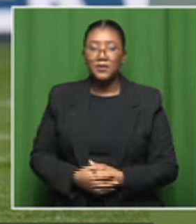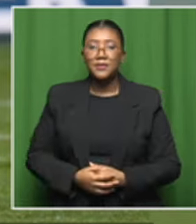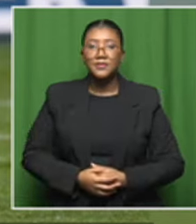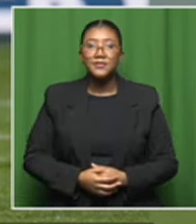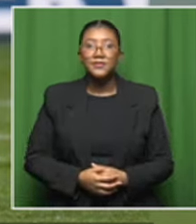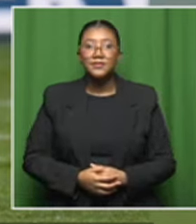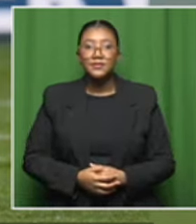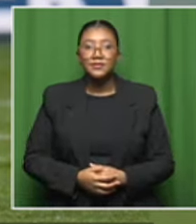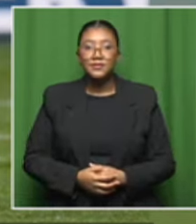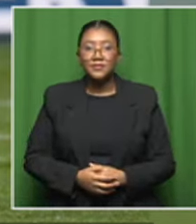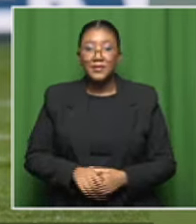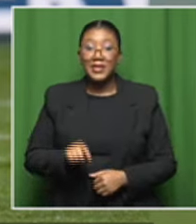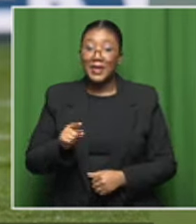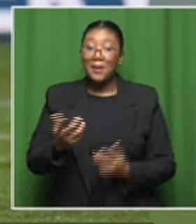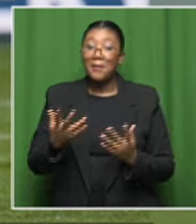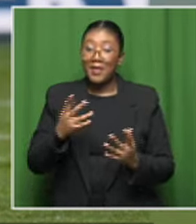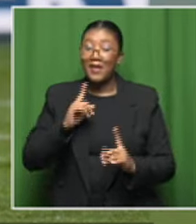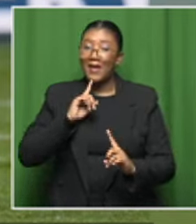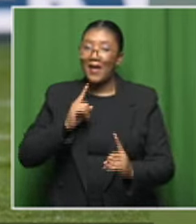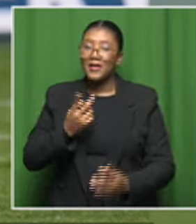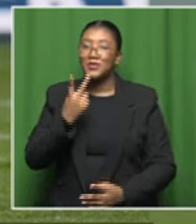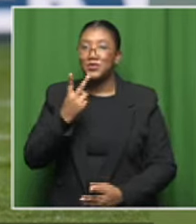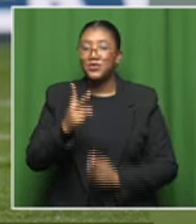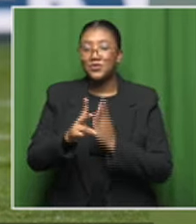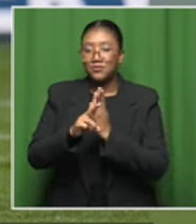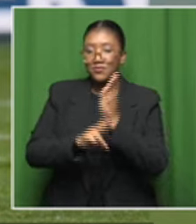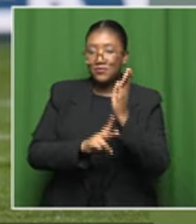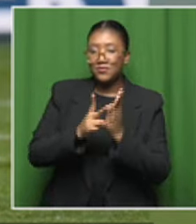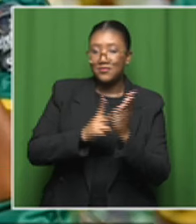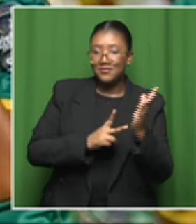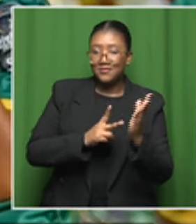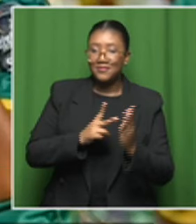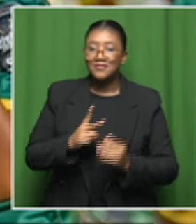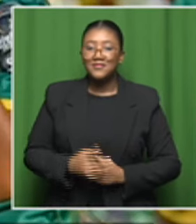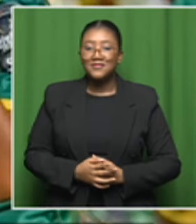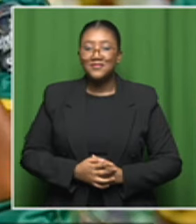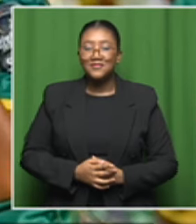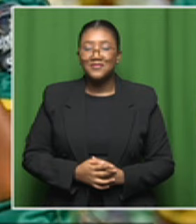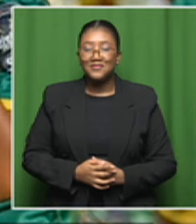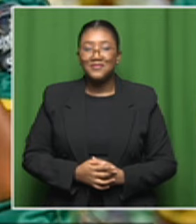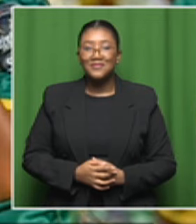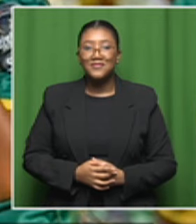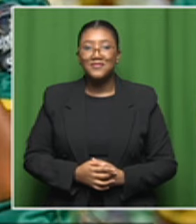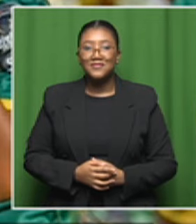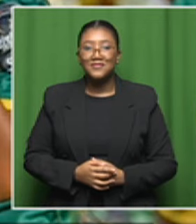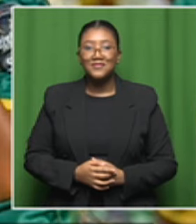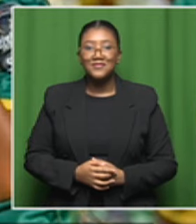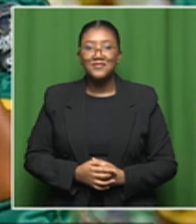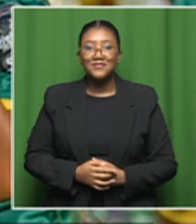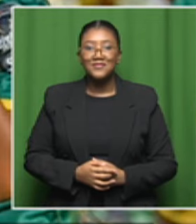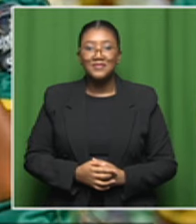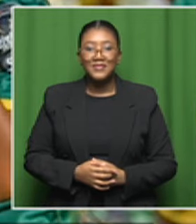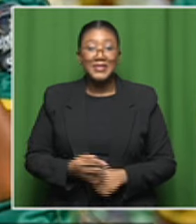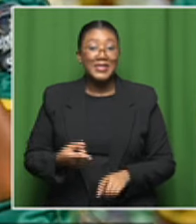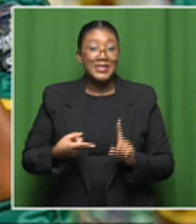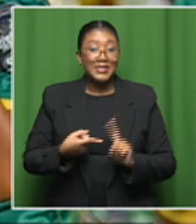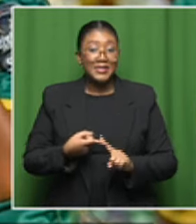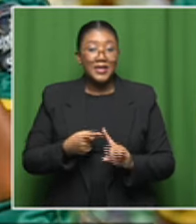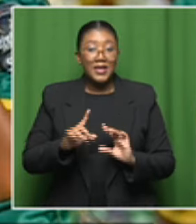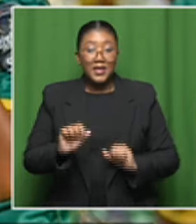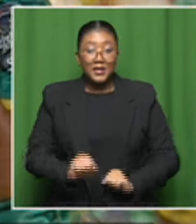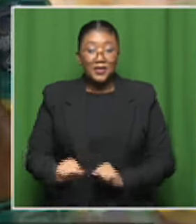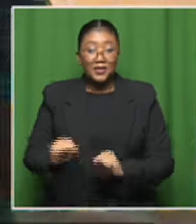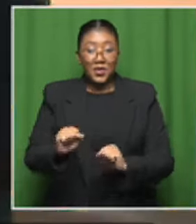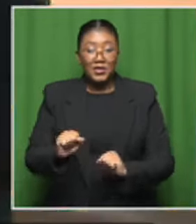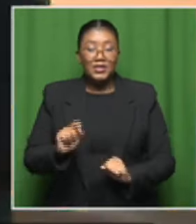I can answer that in two ways. It's a compound question. It's a very compound question. What the strategy hopes to do